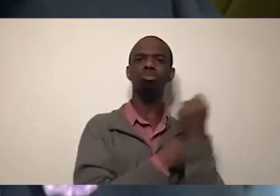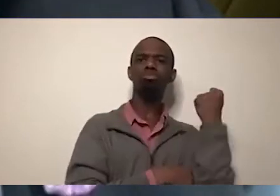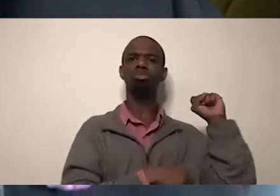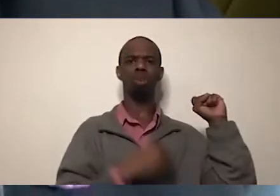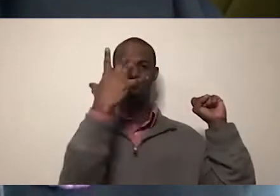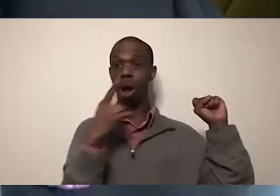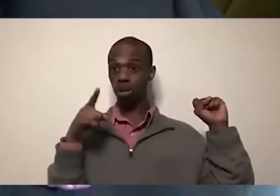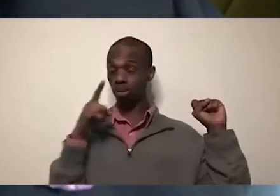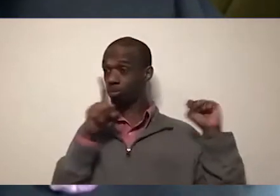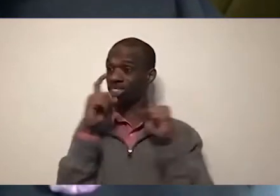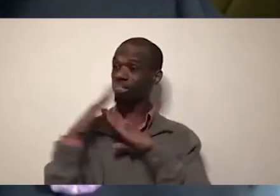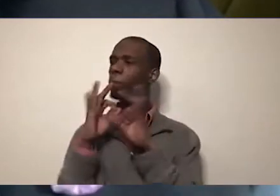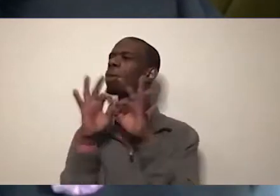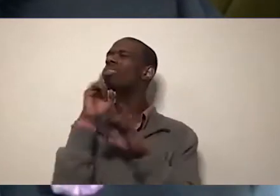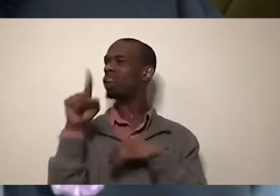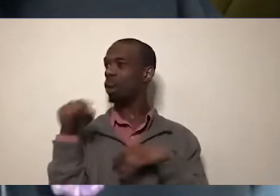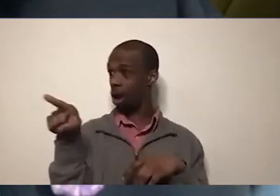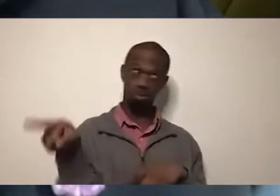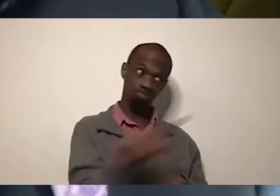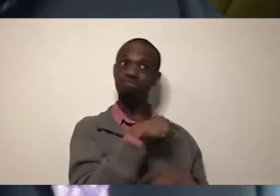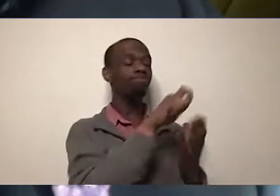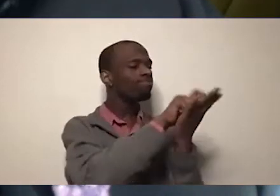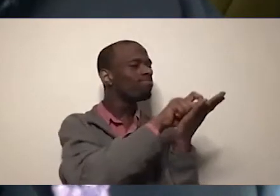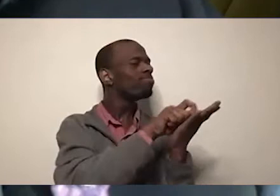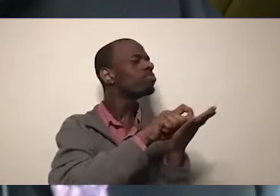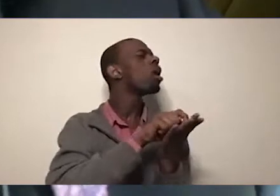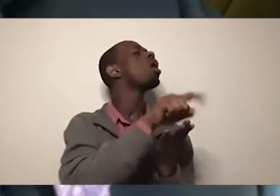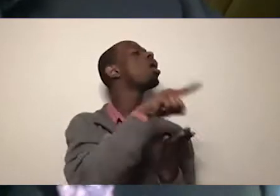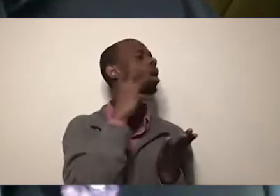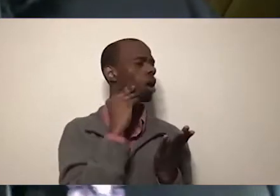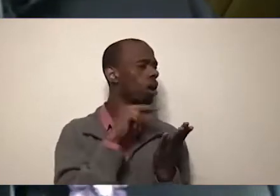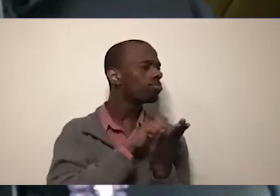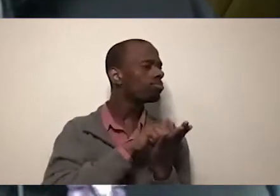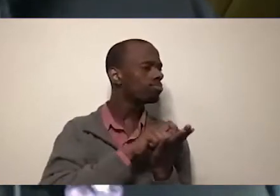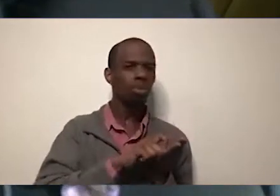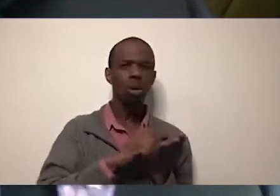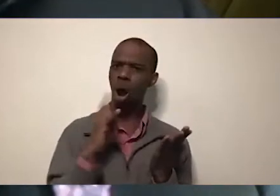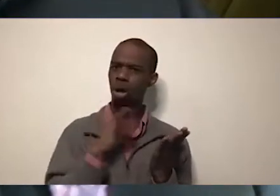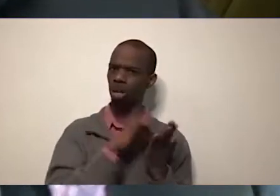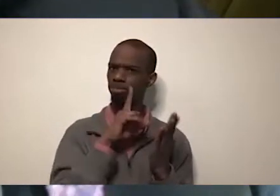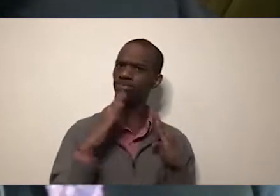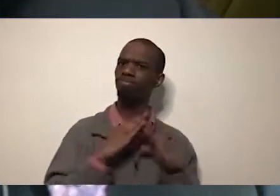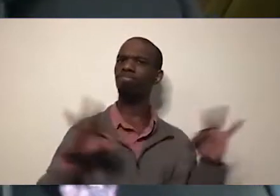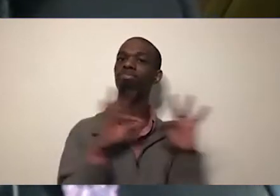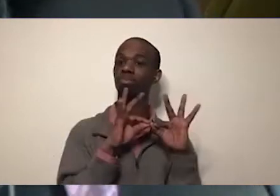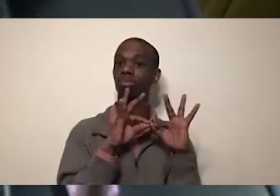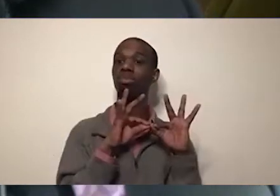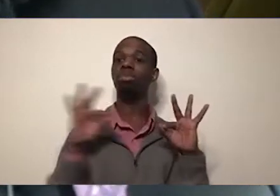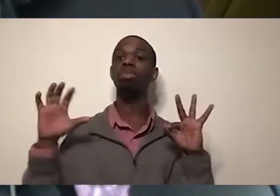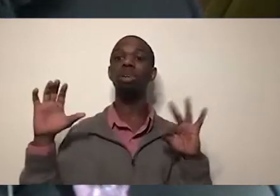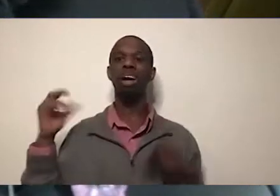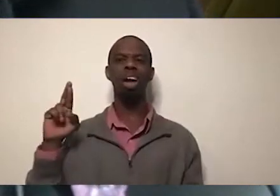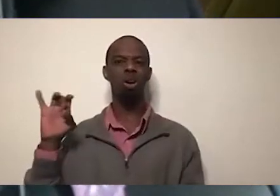tendency to ignore race when it's inconvenient or embarrassing has led us to carefully